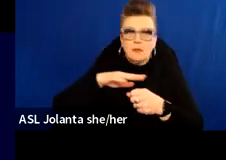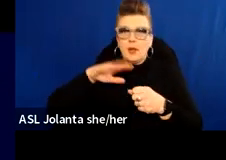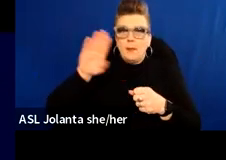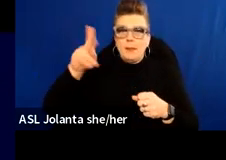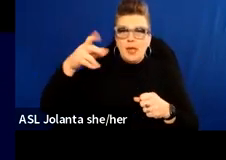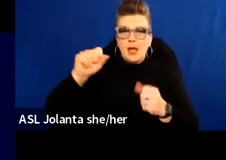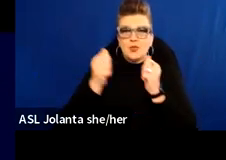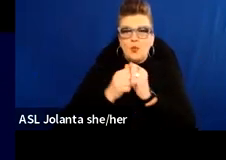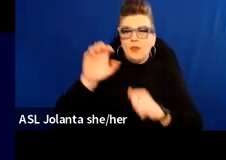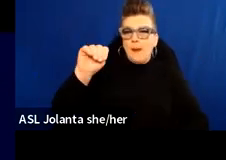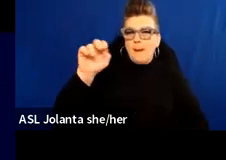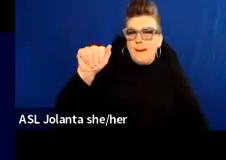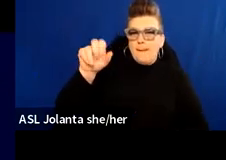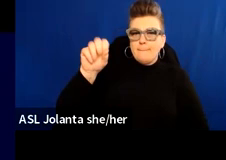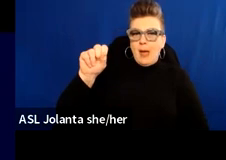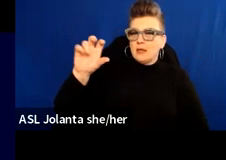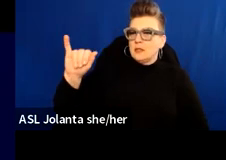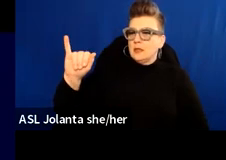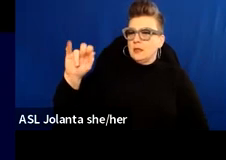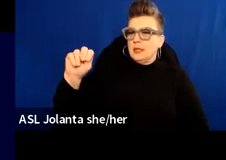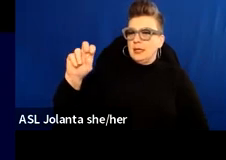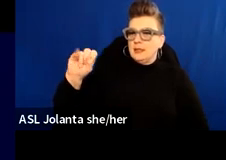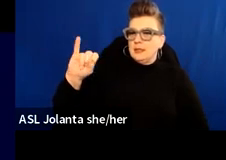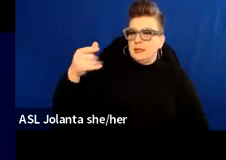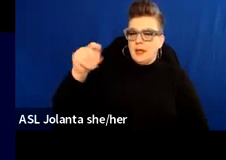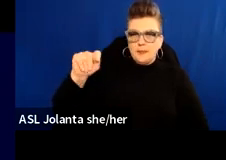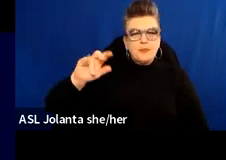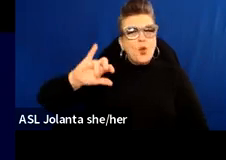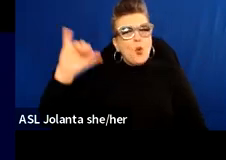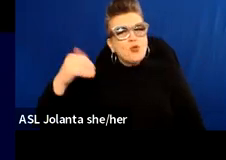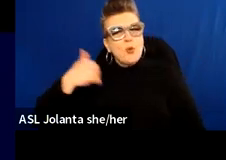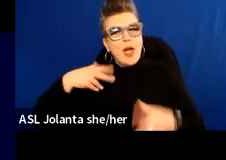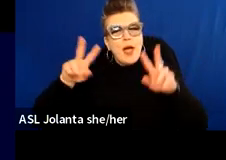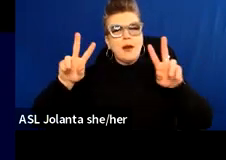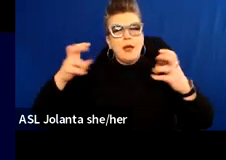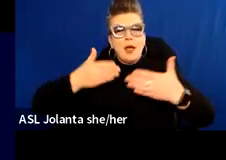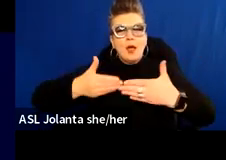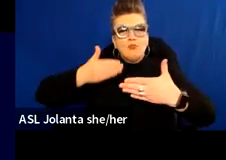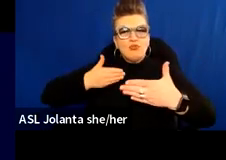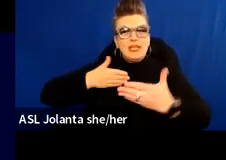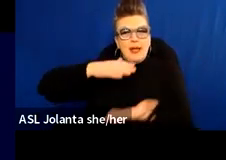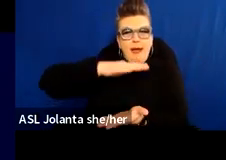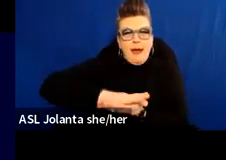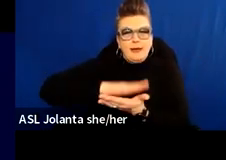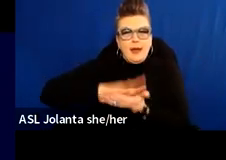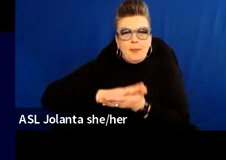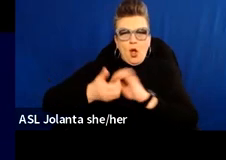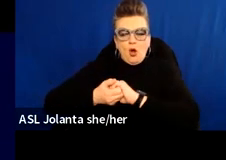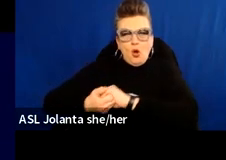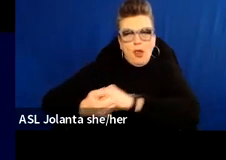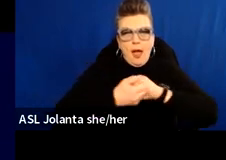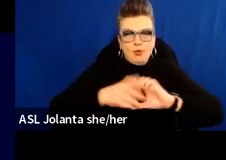year we had a pre-academic collaborative with every secondary high school and members of the academic